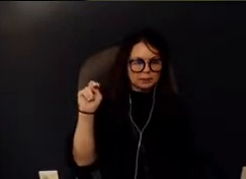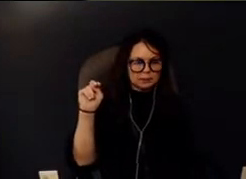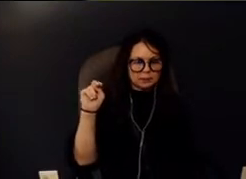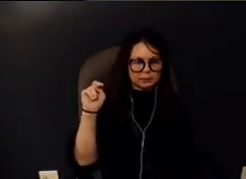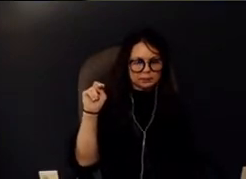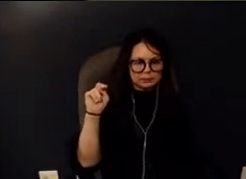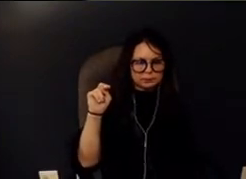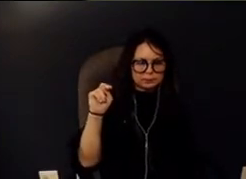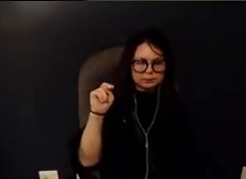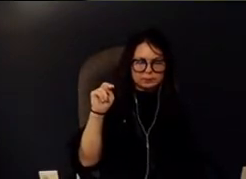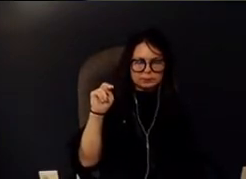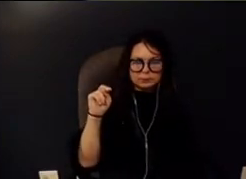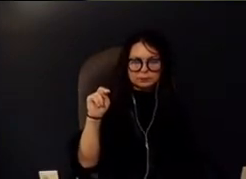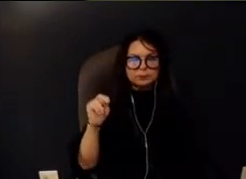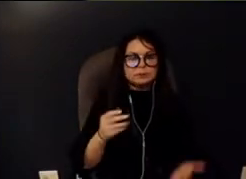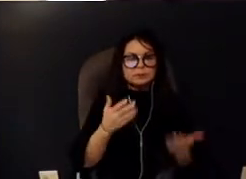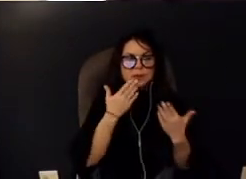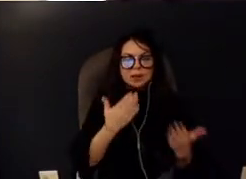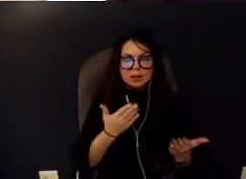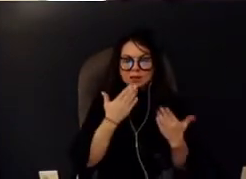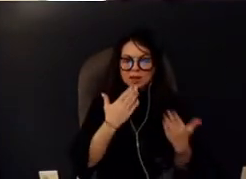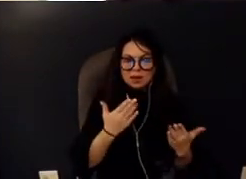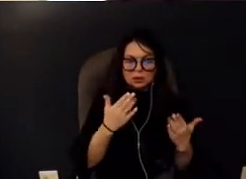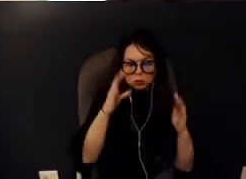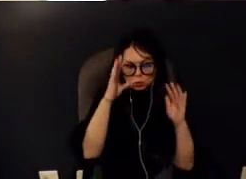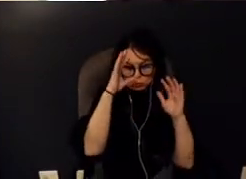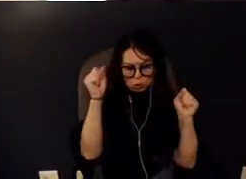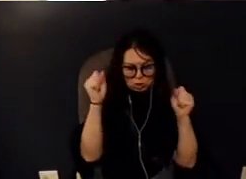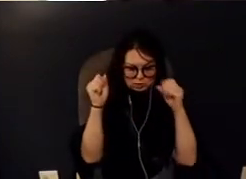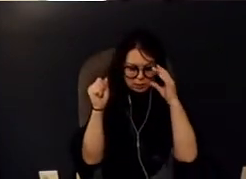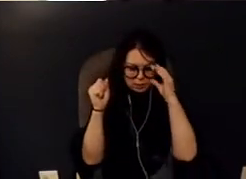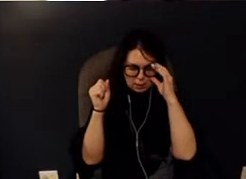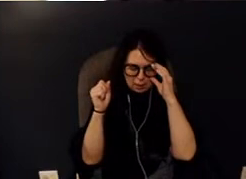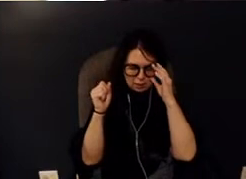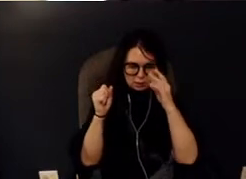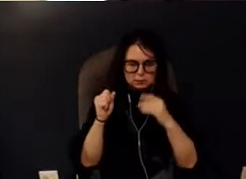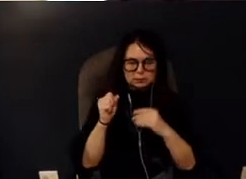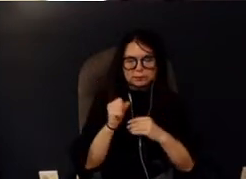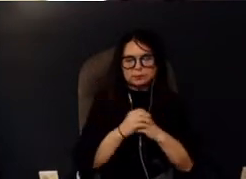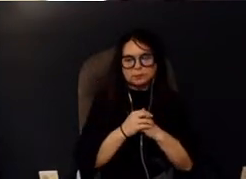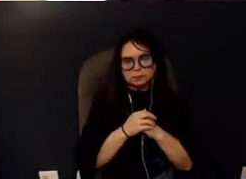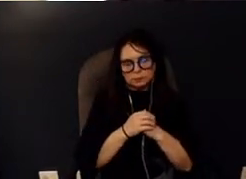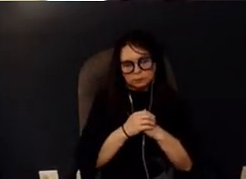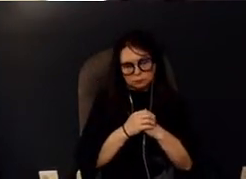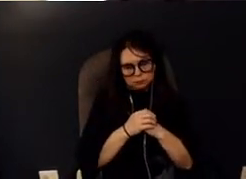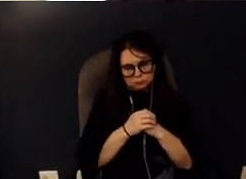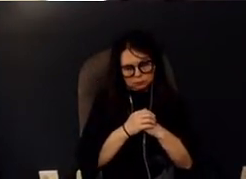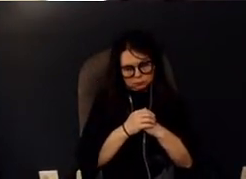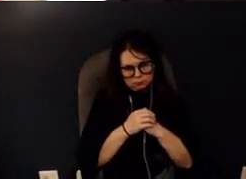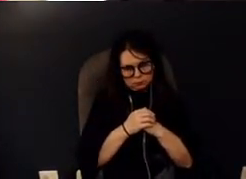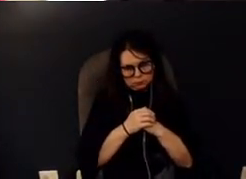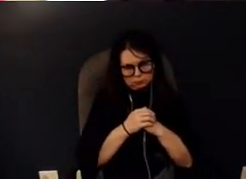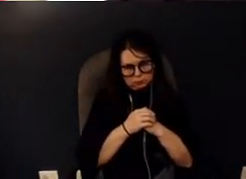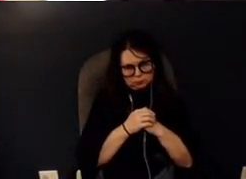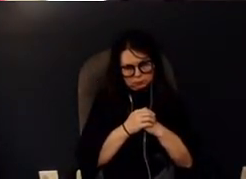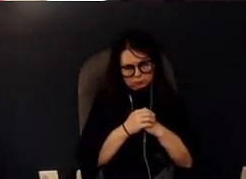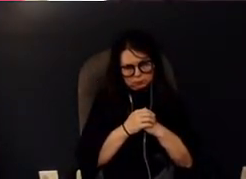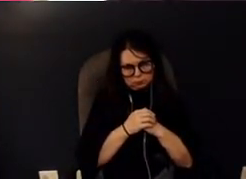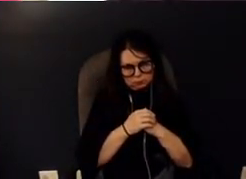Thank you, Madam President. I think Councilmember Jenkins